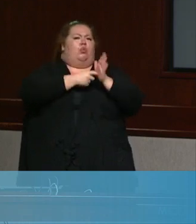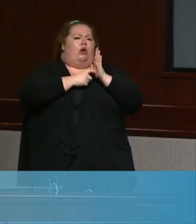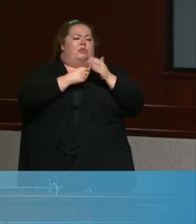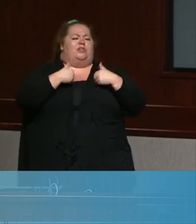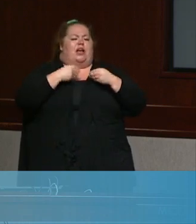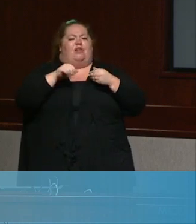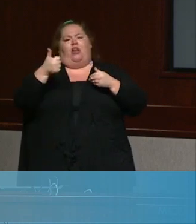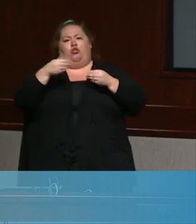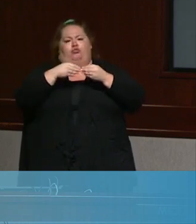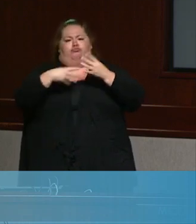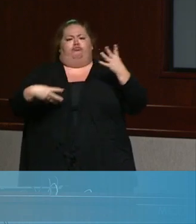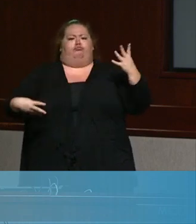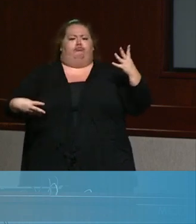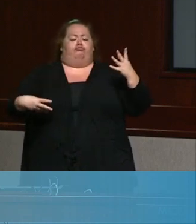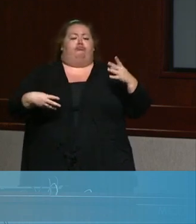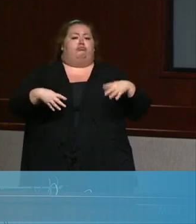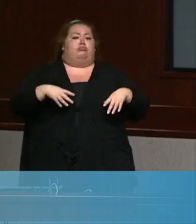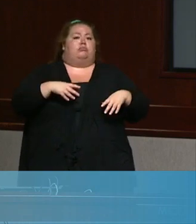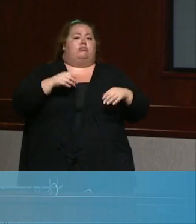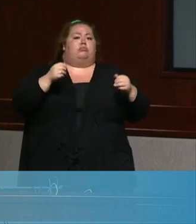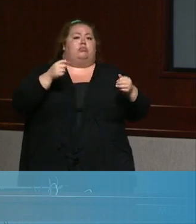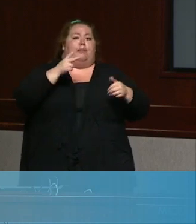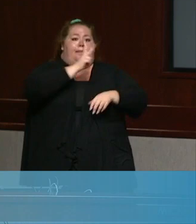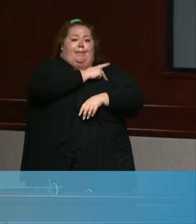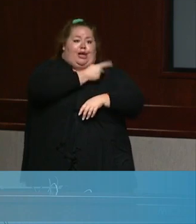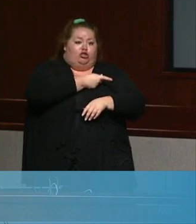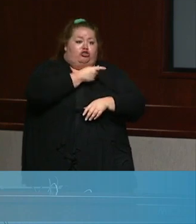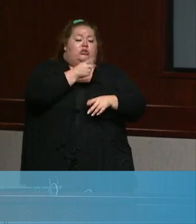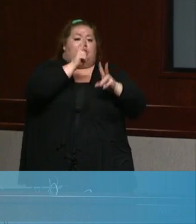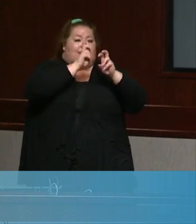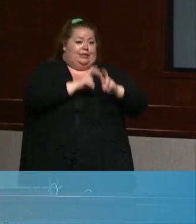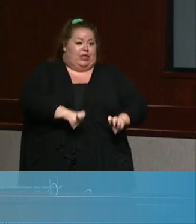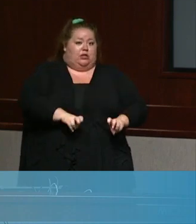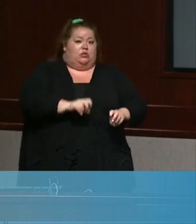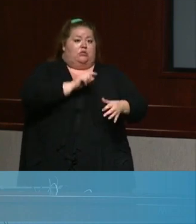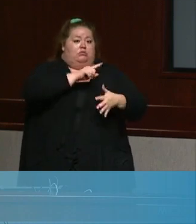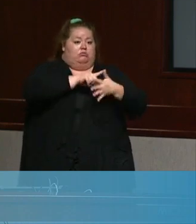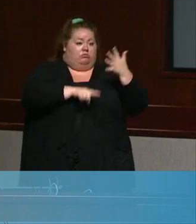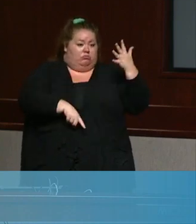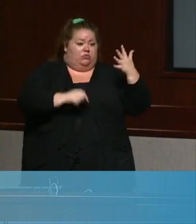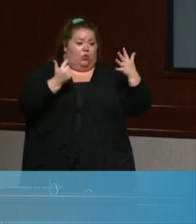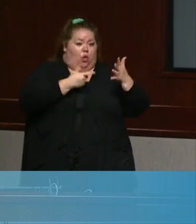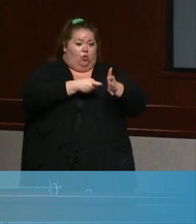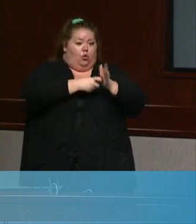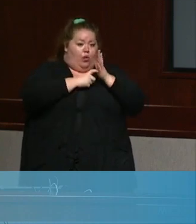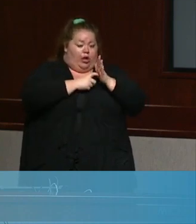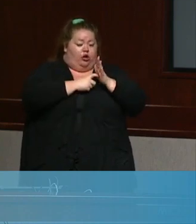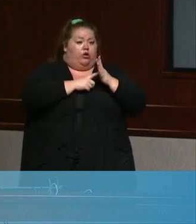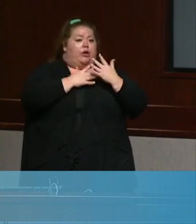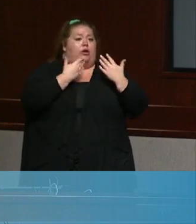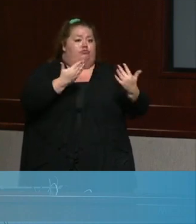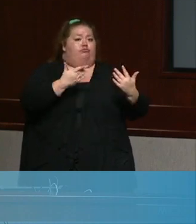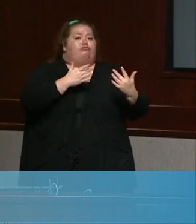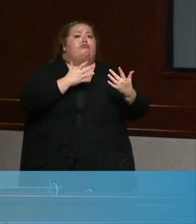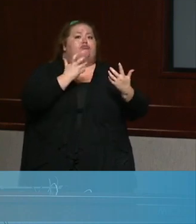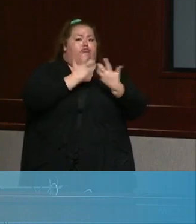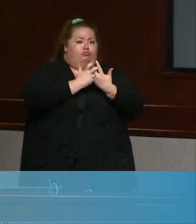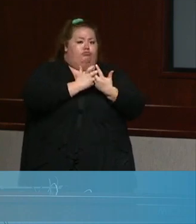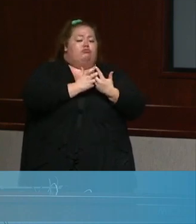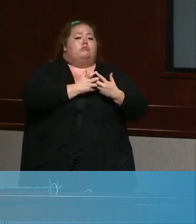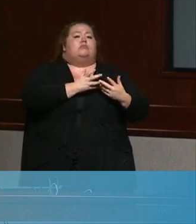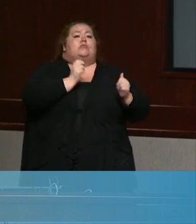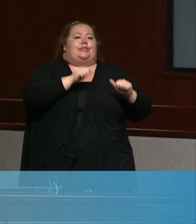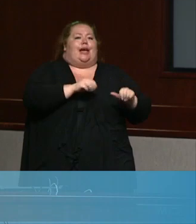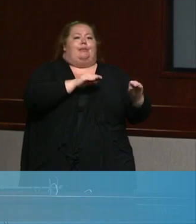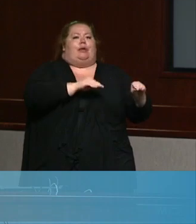available, and once those patients are assessed and are able to be moved from the isolated at home or isolated in the